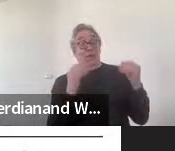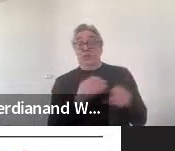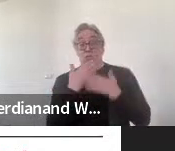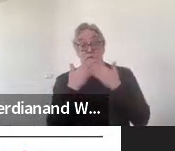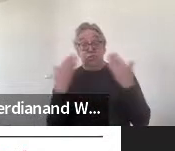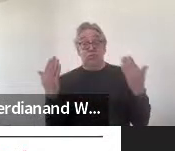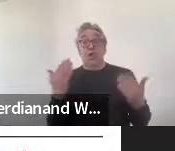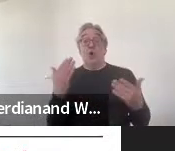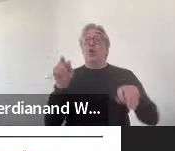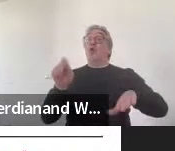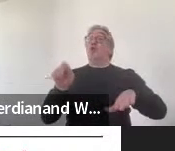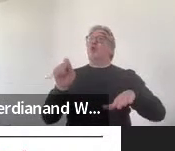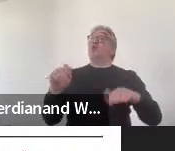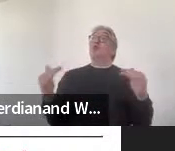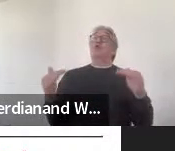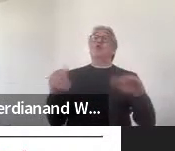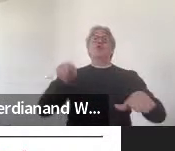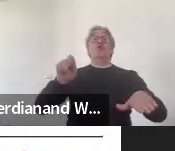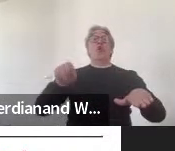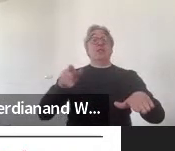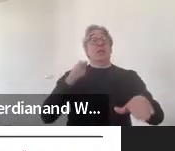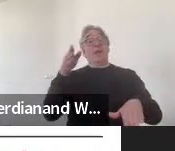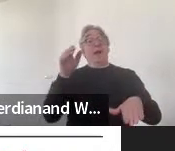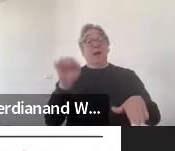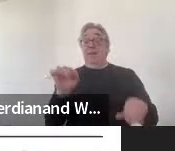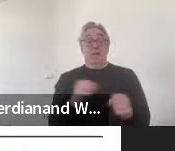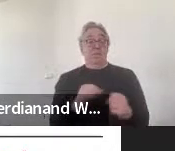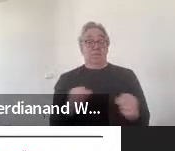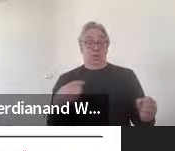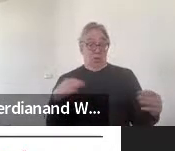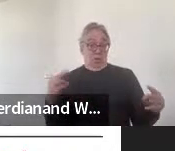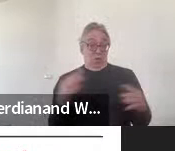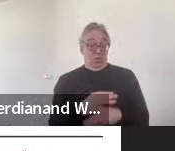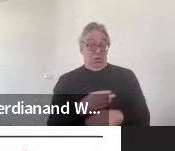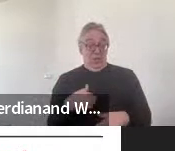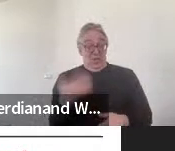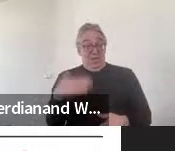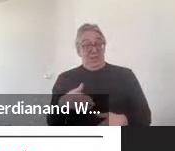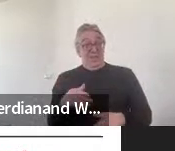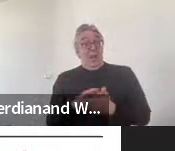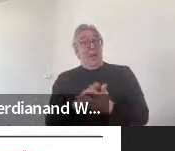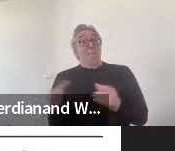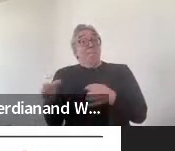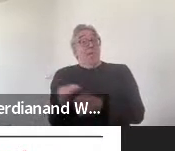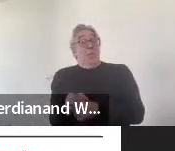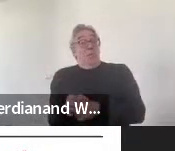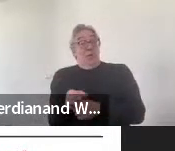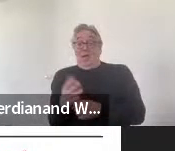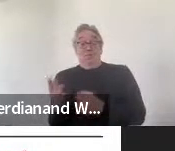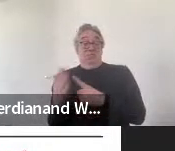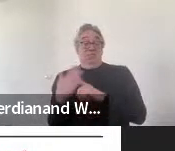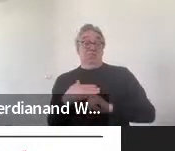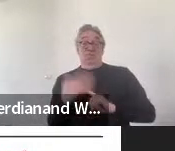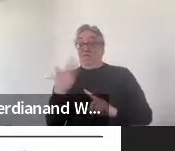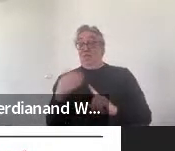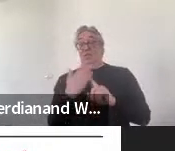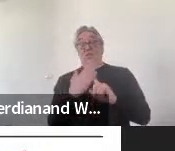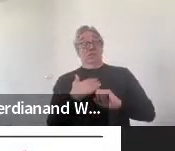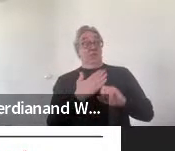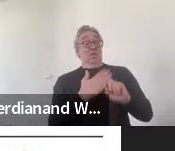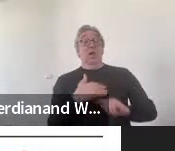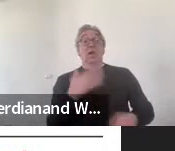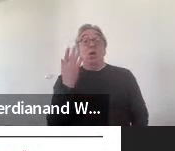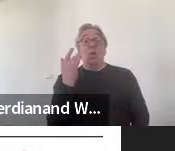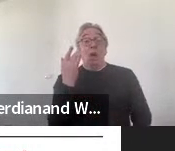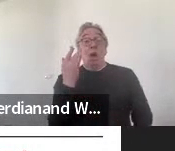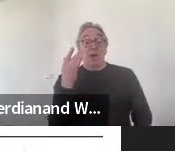to justice. And it's worse for us, as we are already marginalized. We have to face injustice just because of